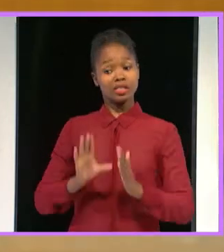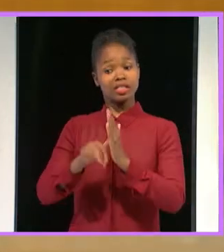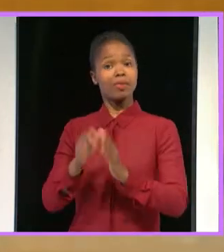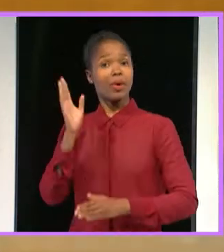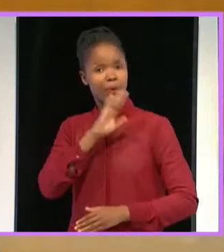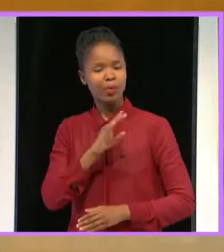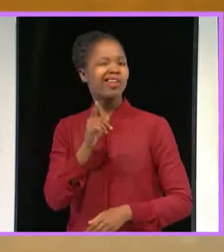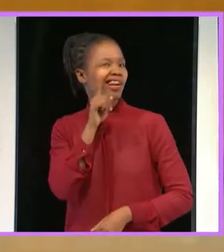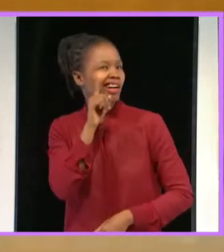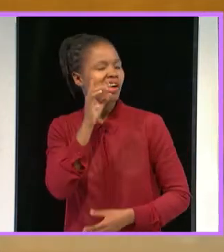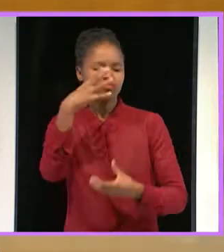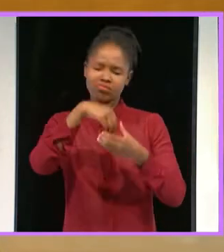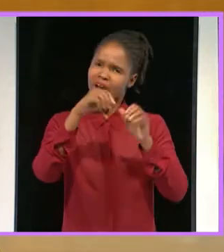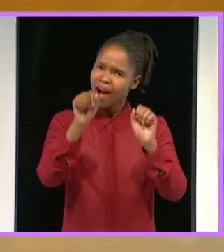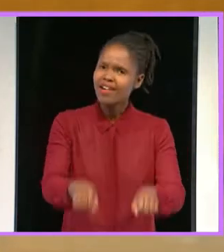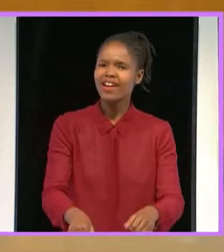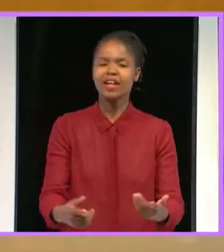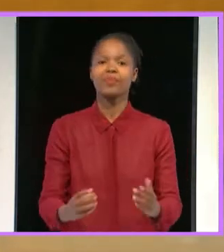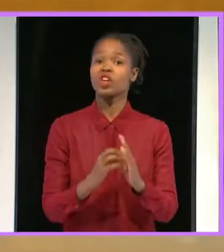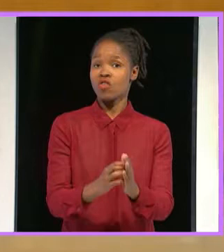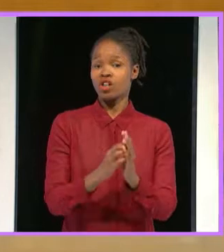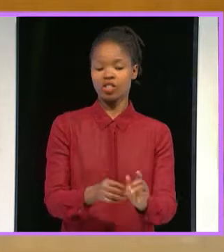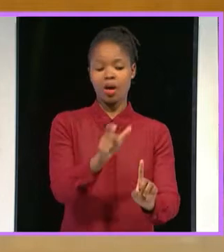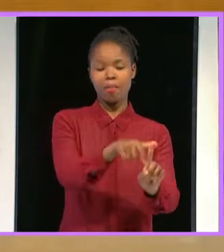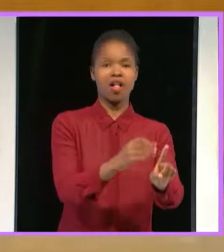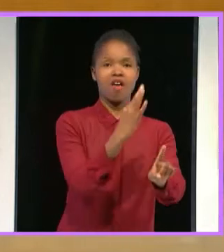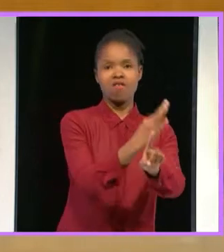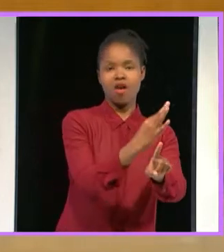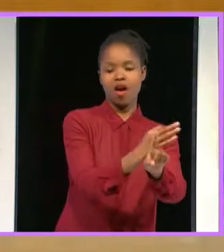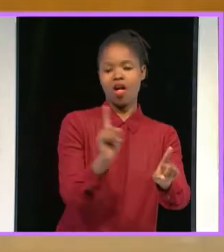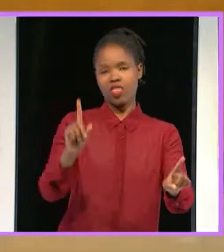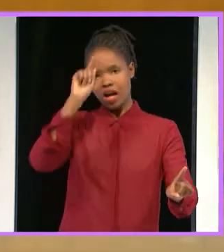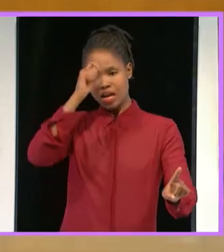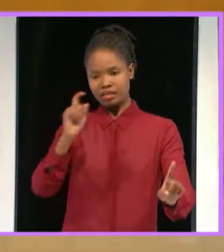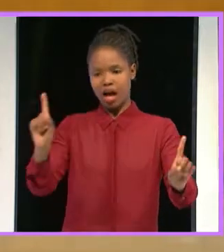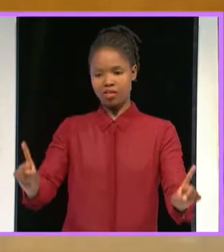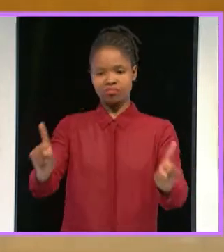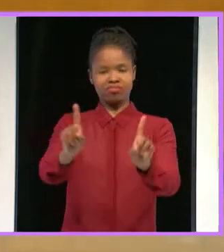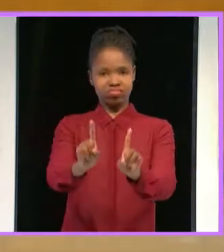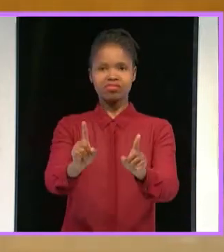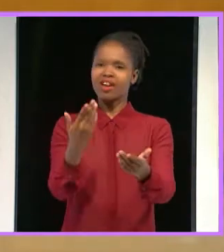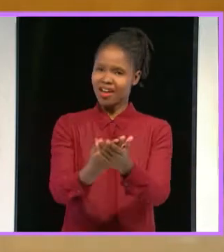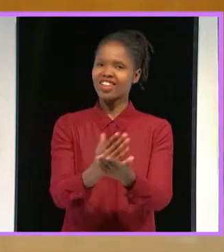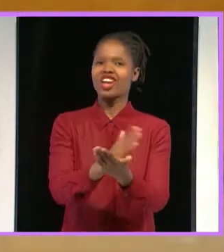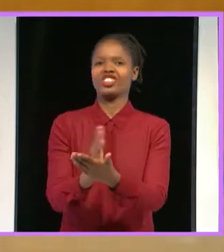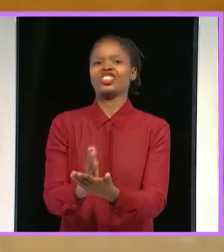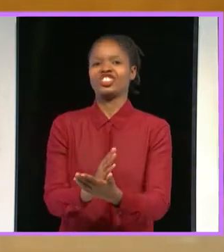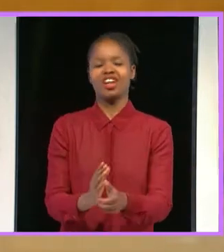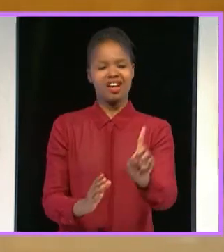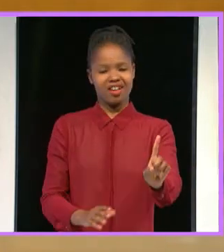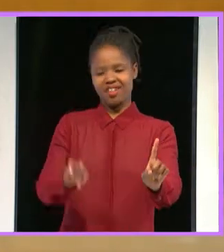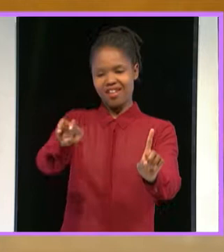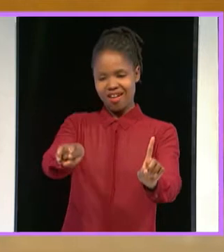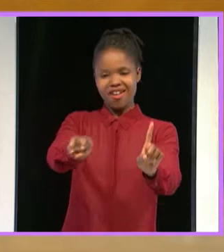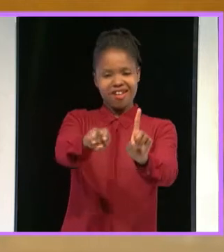wheelchair rugby. So in other words, a father and a son that never had the opportunity to play sport together can now play wheelchair rugby